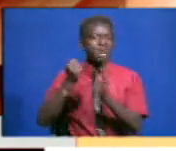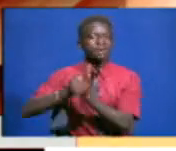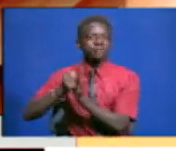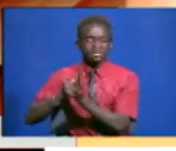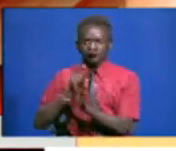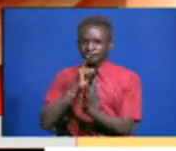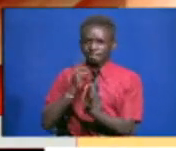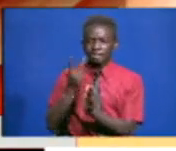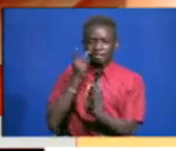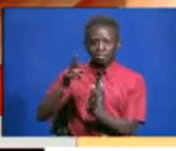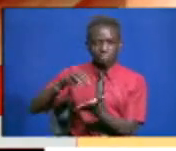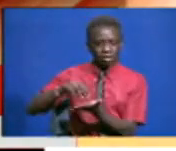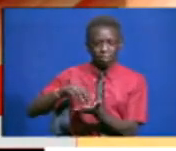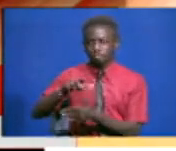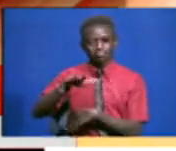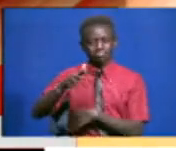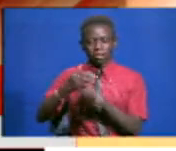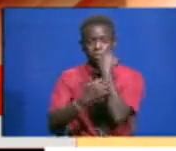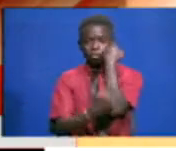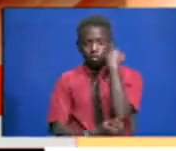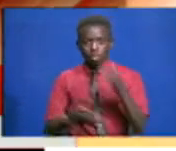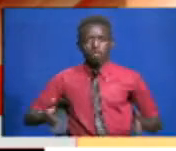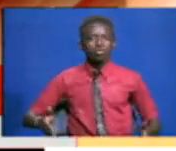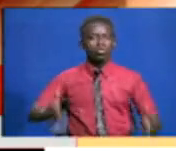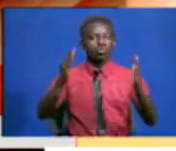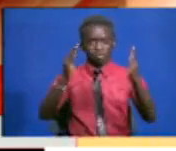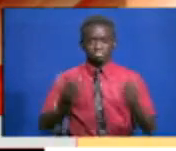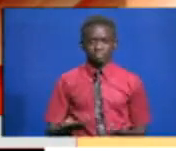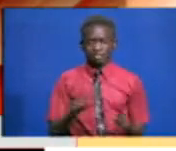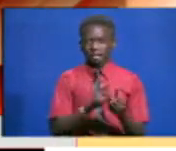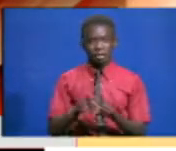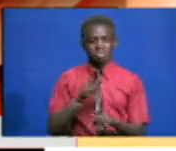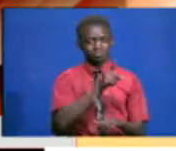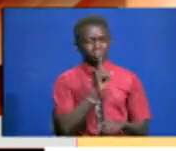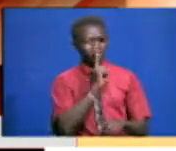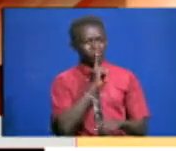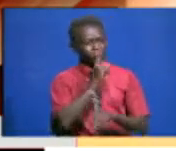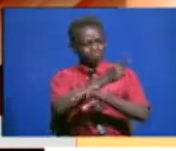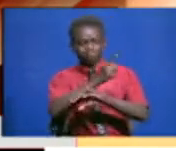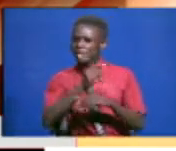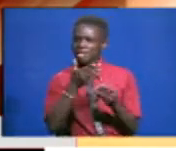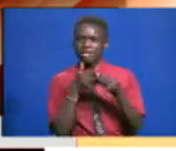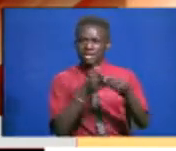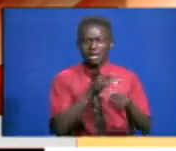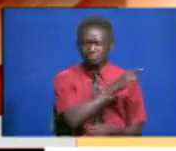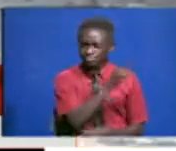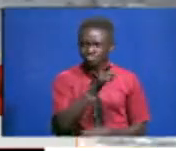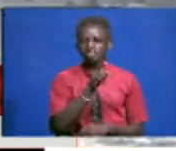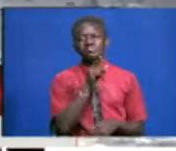the Maella-Ngondi-Kongoni road. They accuse area leaders of using the road for political capital for over 30